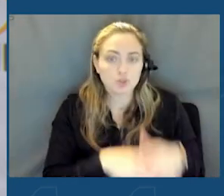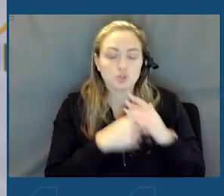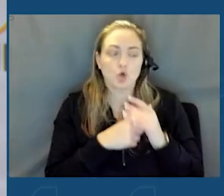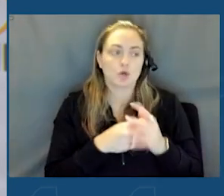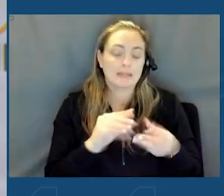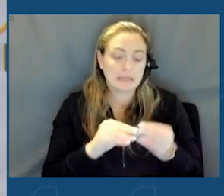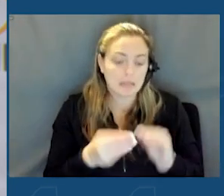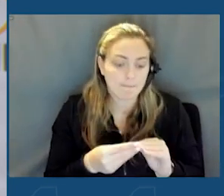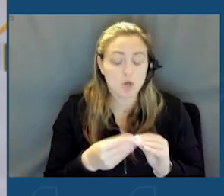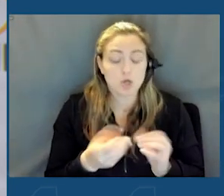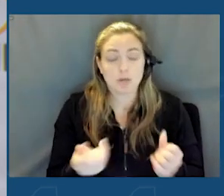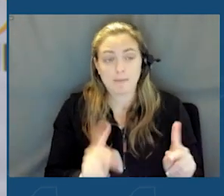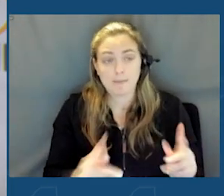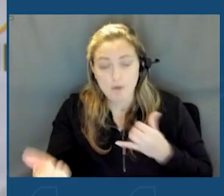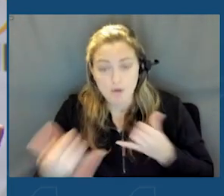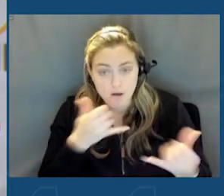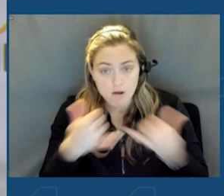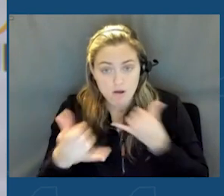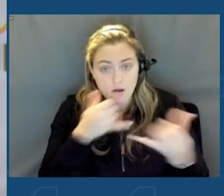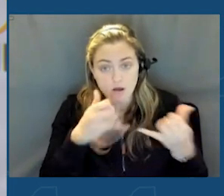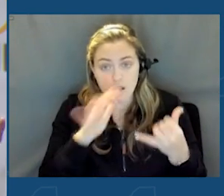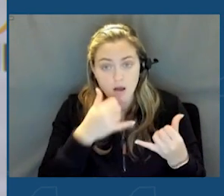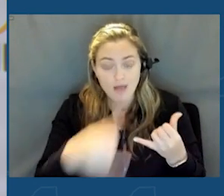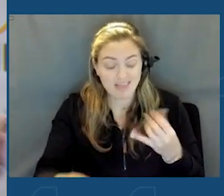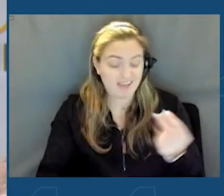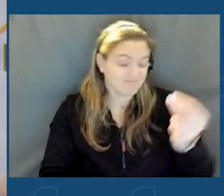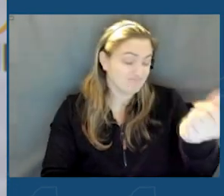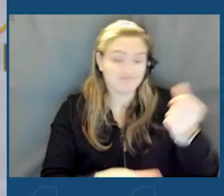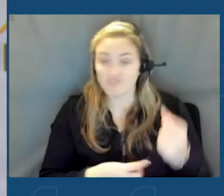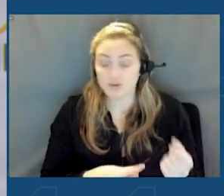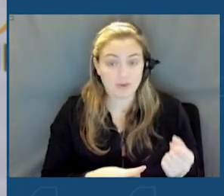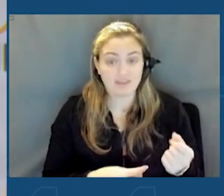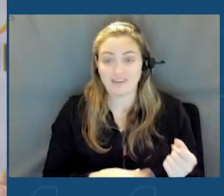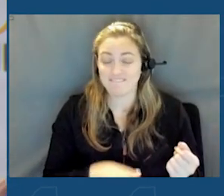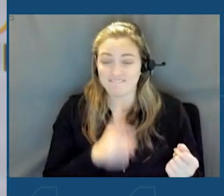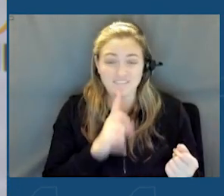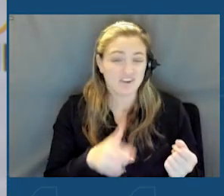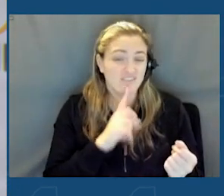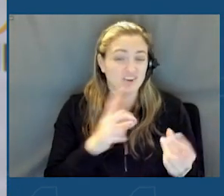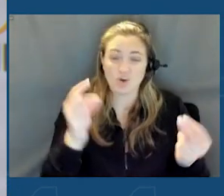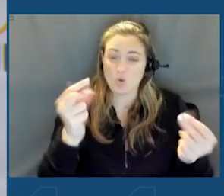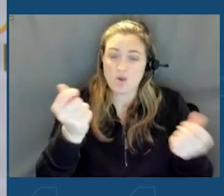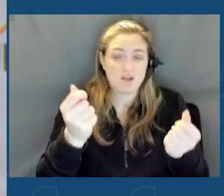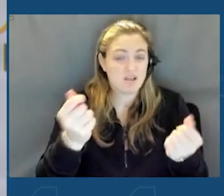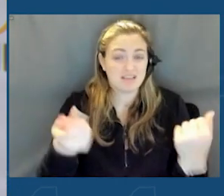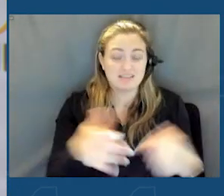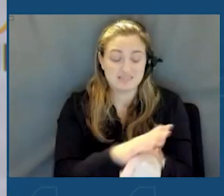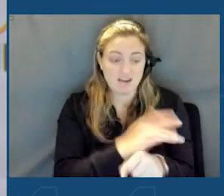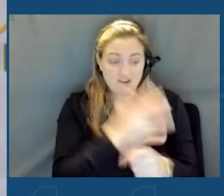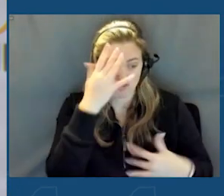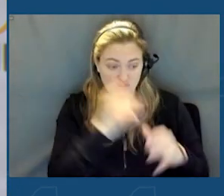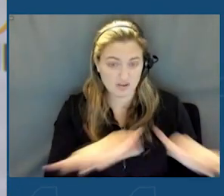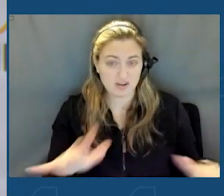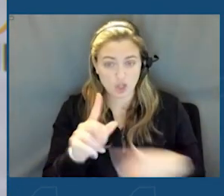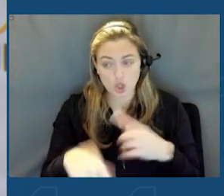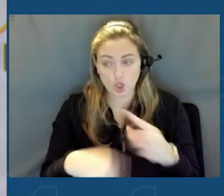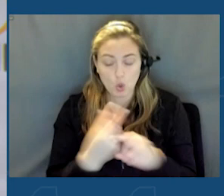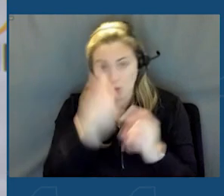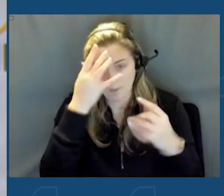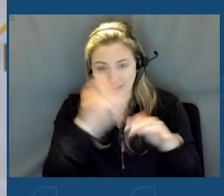calls to our hotline, we saw it early on. I mean, something happened very quickly during this whole phenomenon known as the global pandemic,